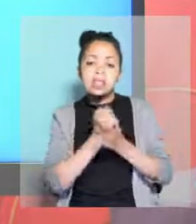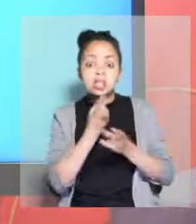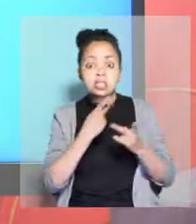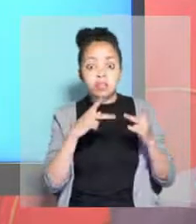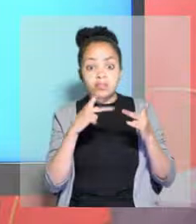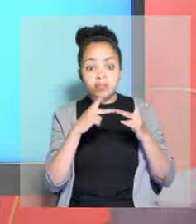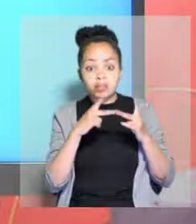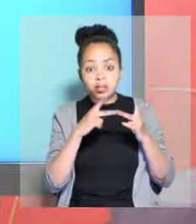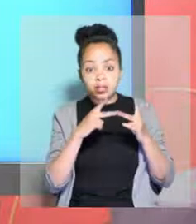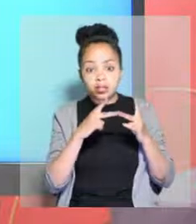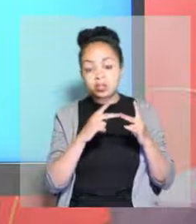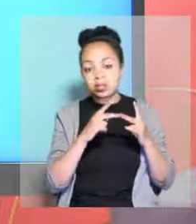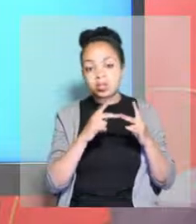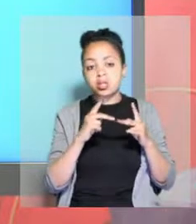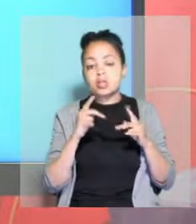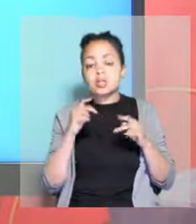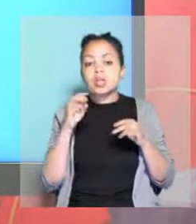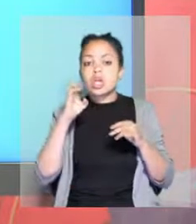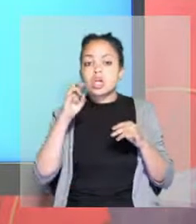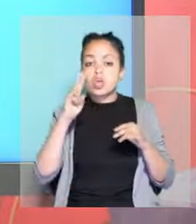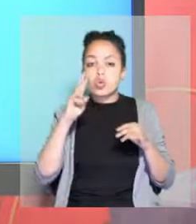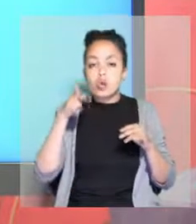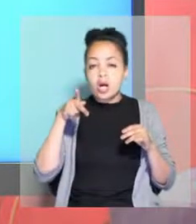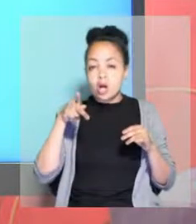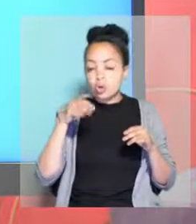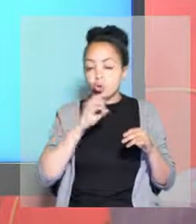in multicellular or eukaryotic organism